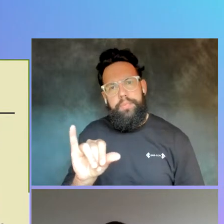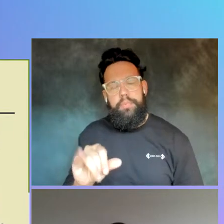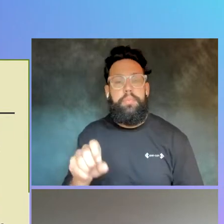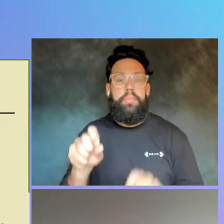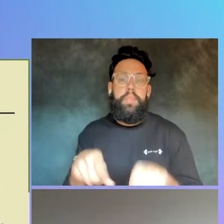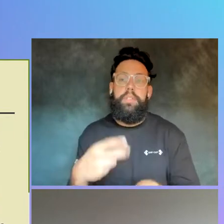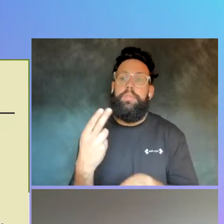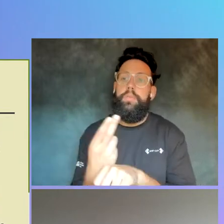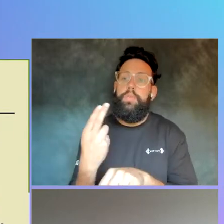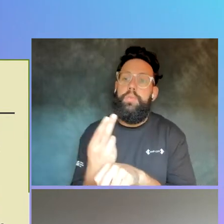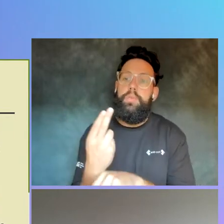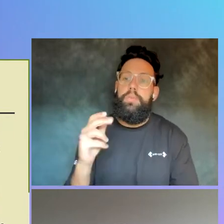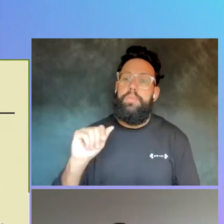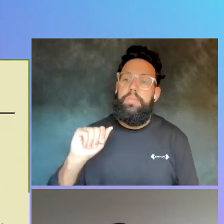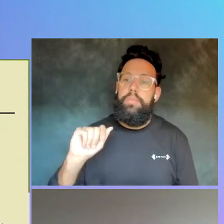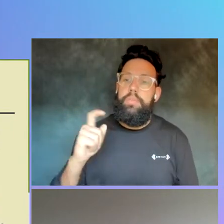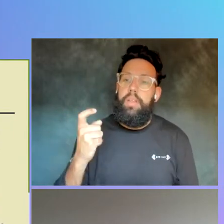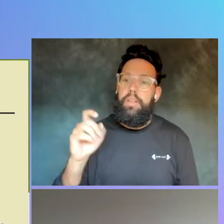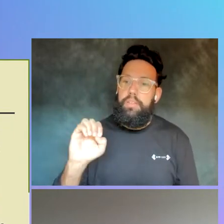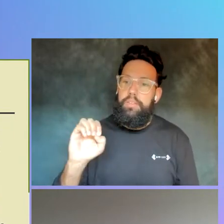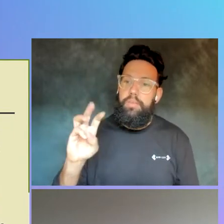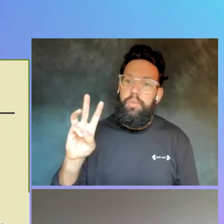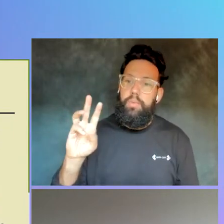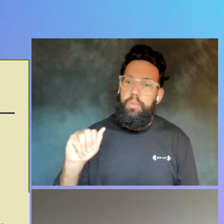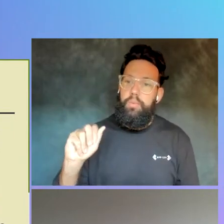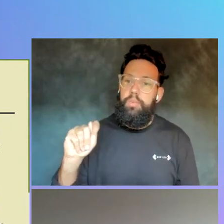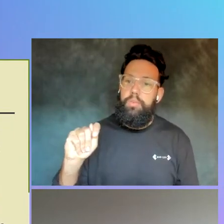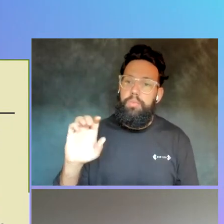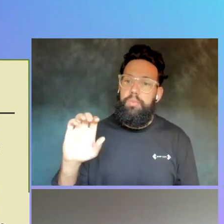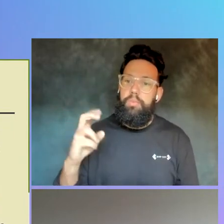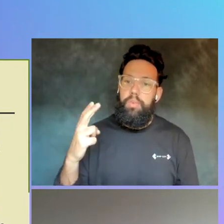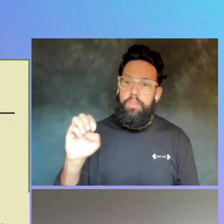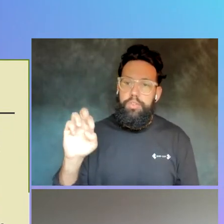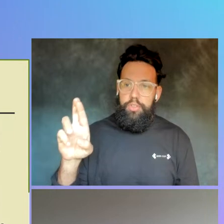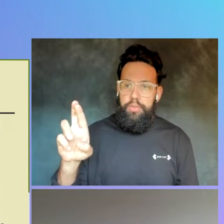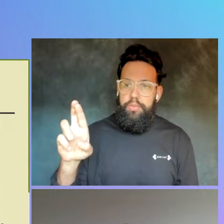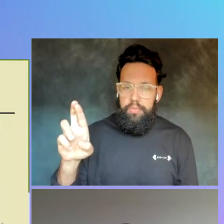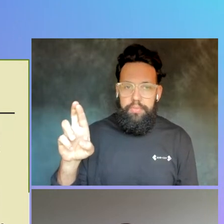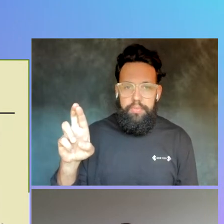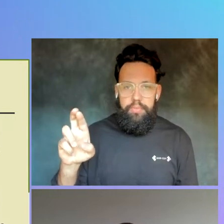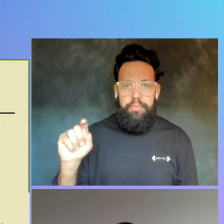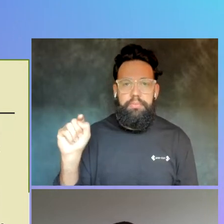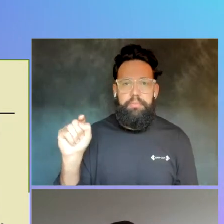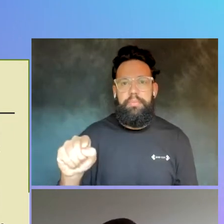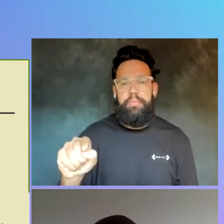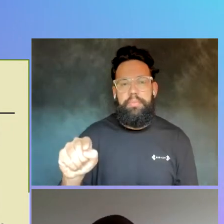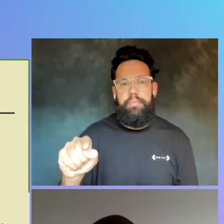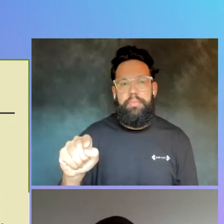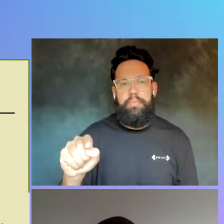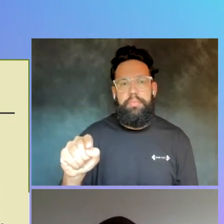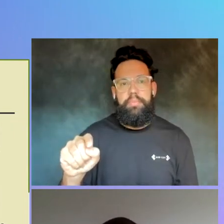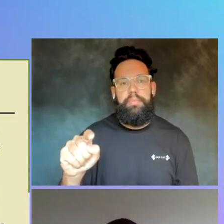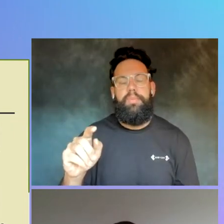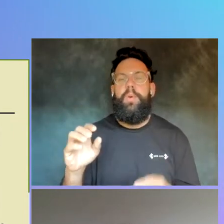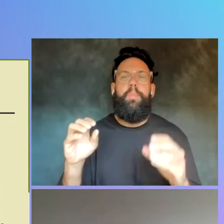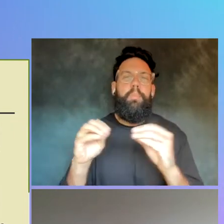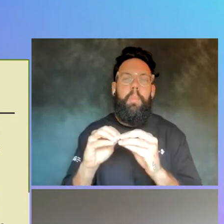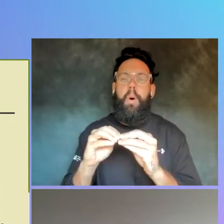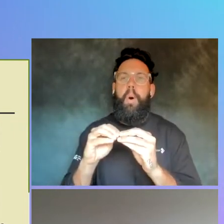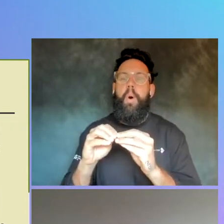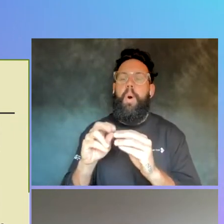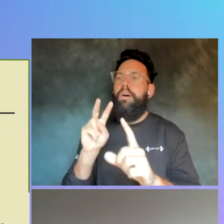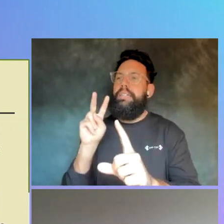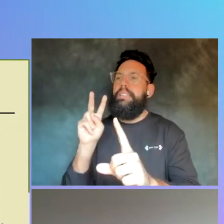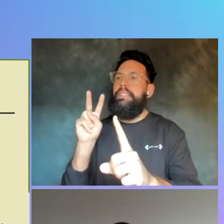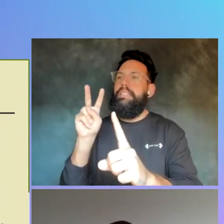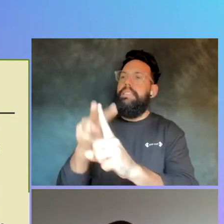Watcher. The X Watcher is a much more plug-and-play solution and has